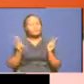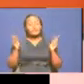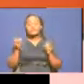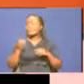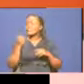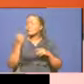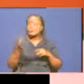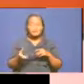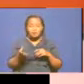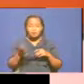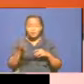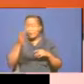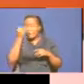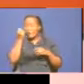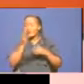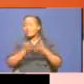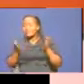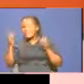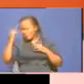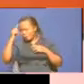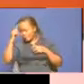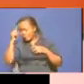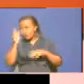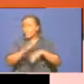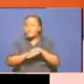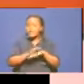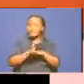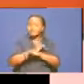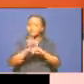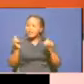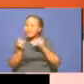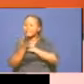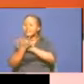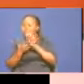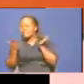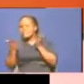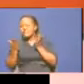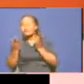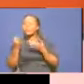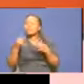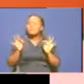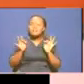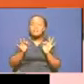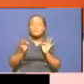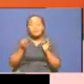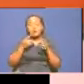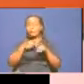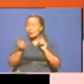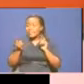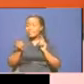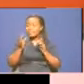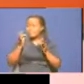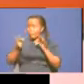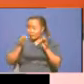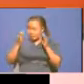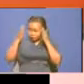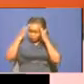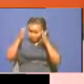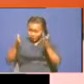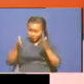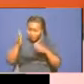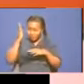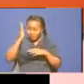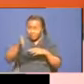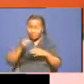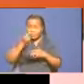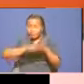dialysis for free, so why don't we just remain on dialysis? Aha. Yes. But now, if you look at it, the direct cost savings that